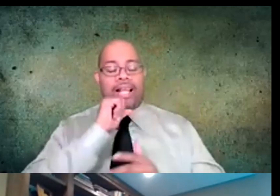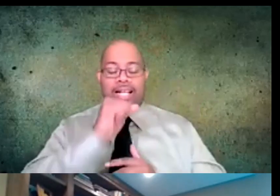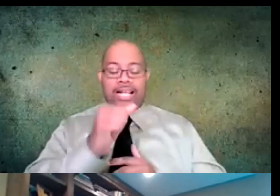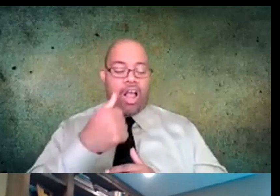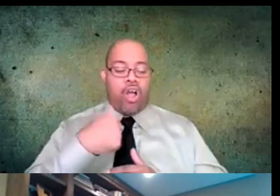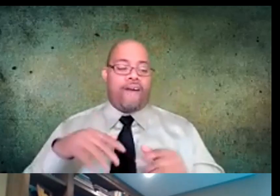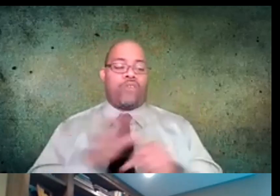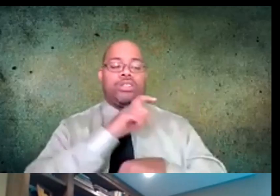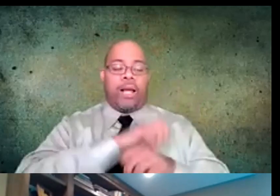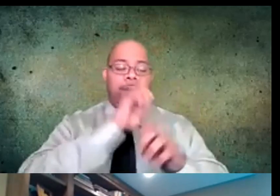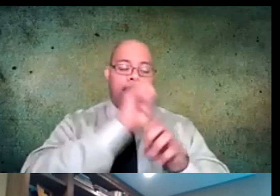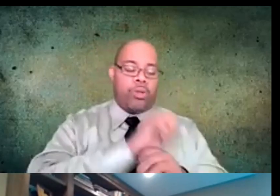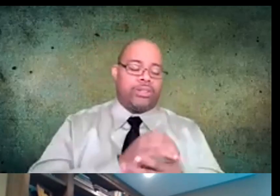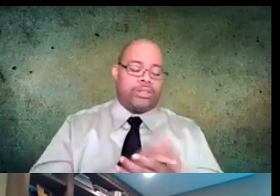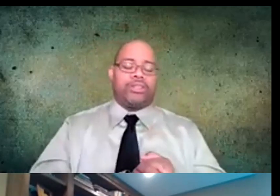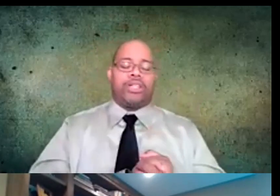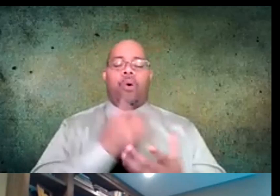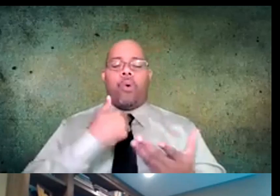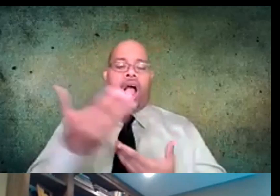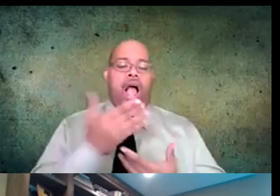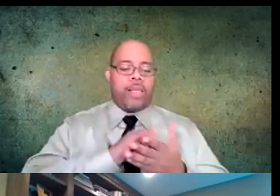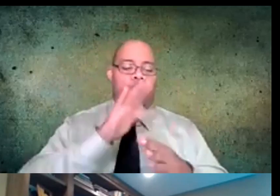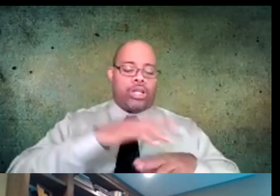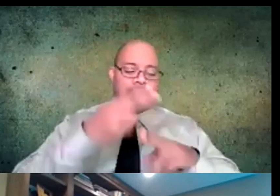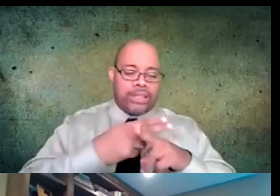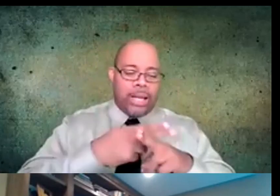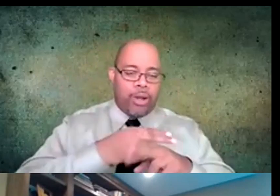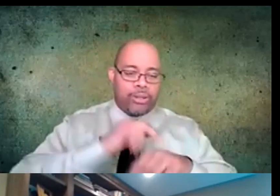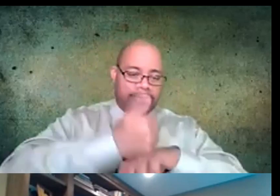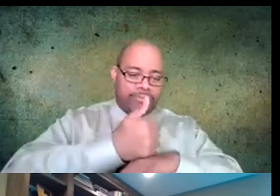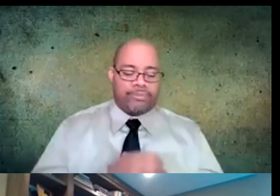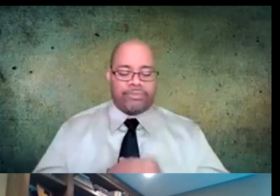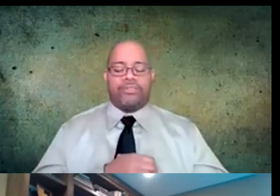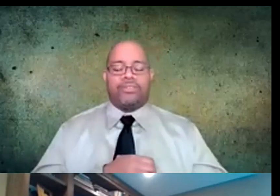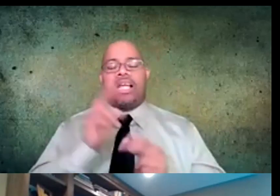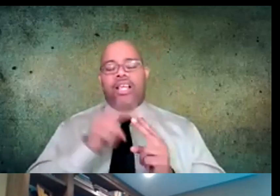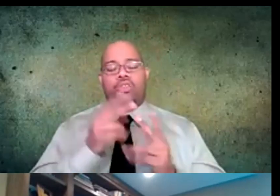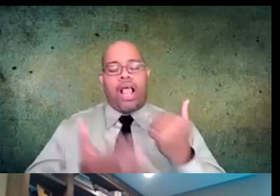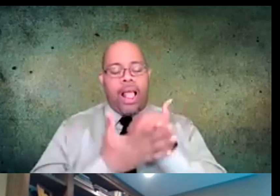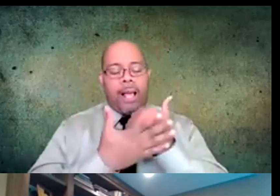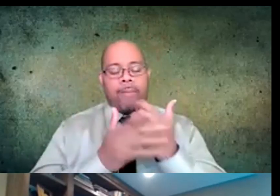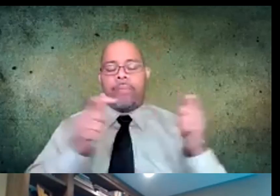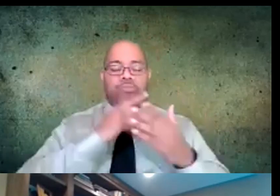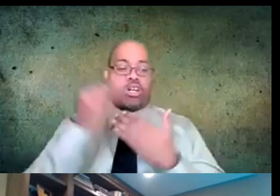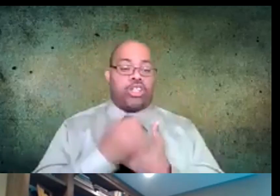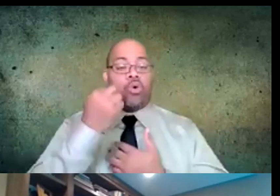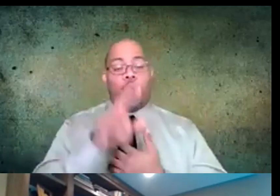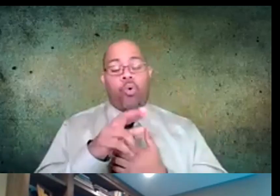full-time employees, and we hire them on a temporary basis, either to help out a big project,